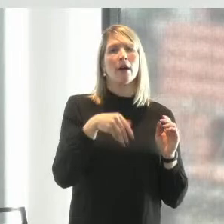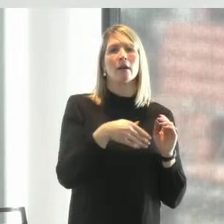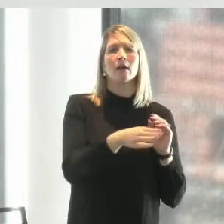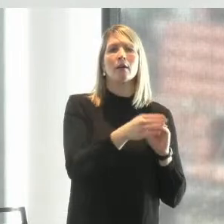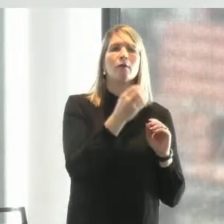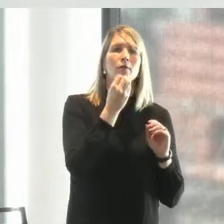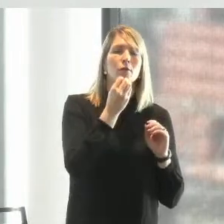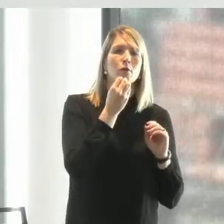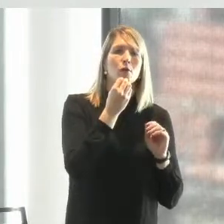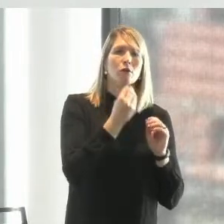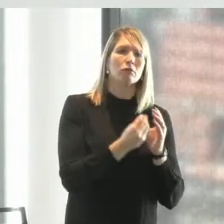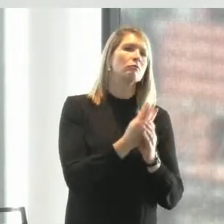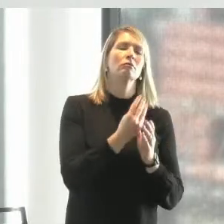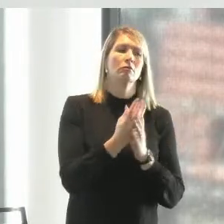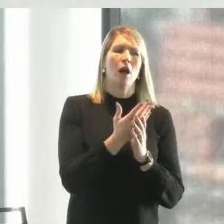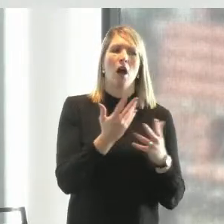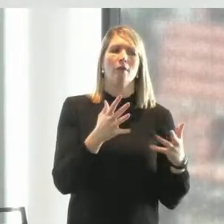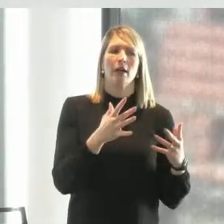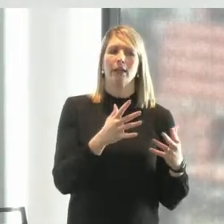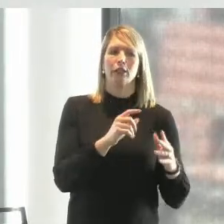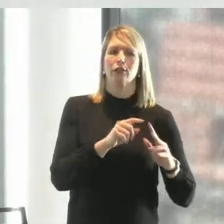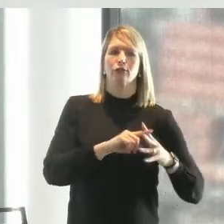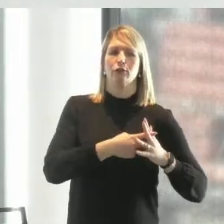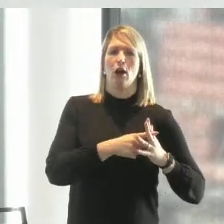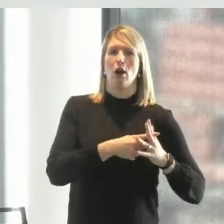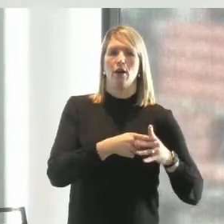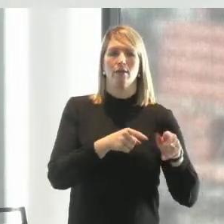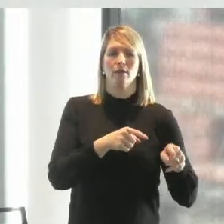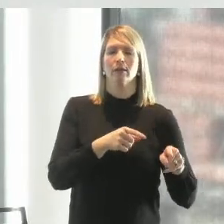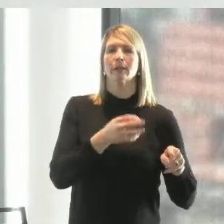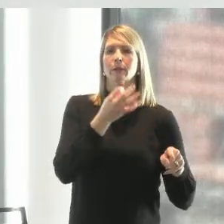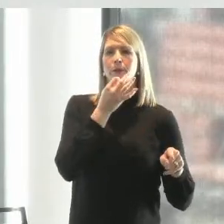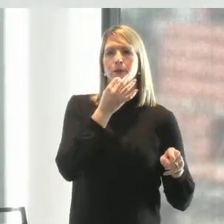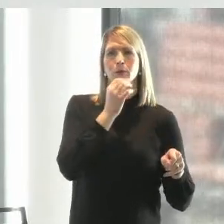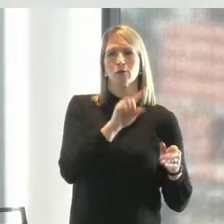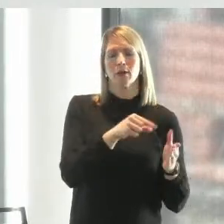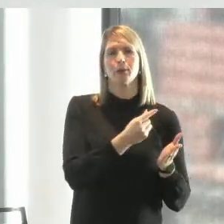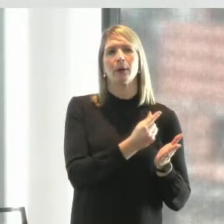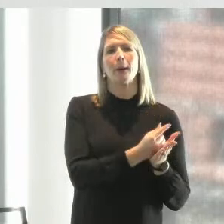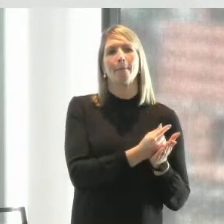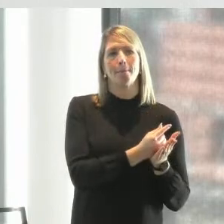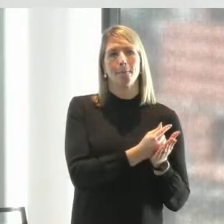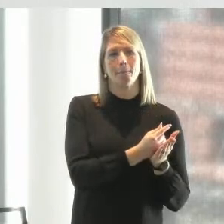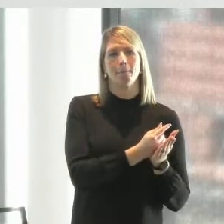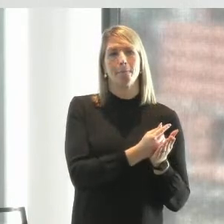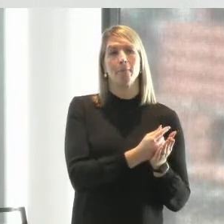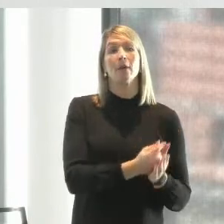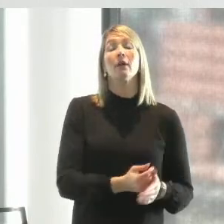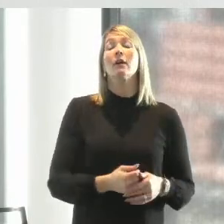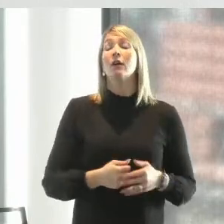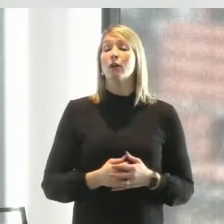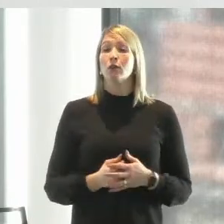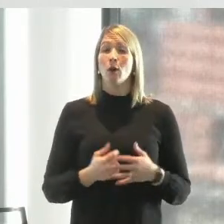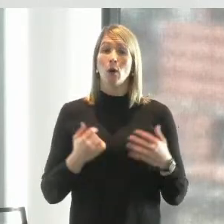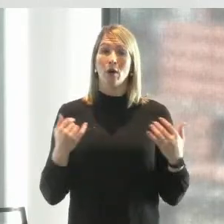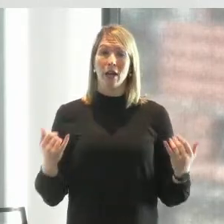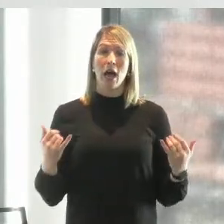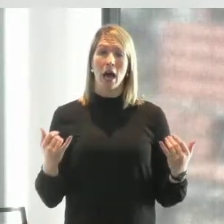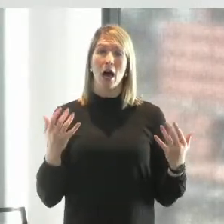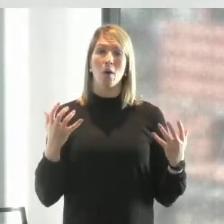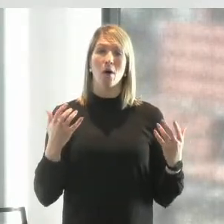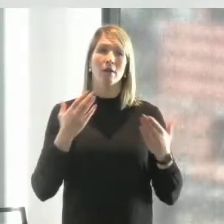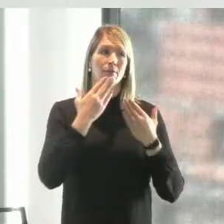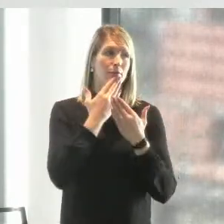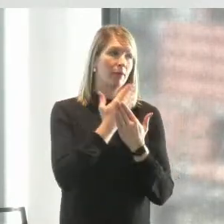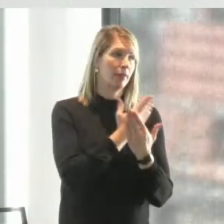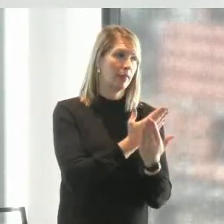agri-foods already in our province at the master's and soon to be at the PhD level. So with that said, I want to say a very special thank you to each and every one